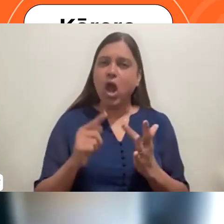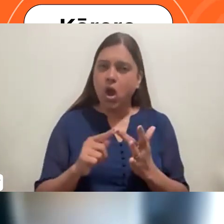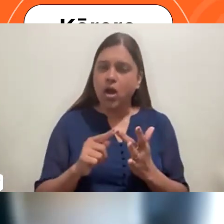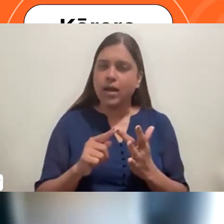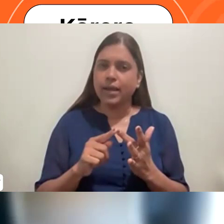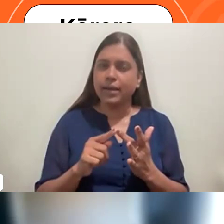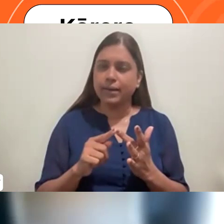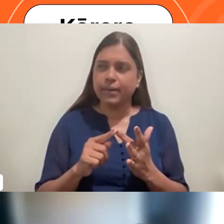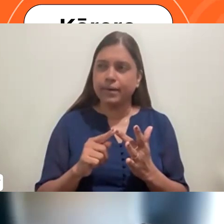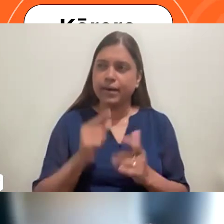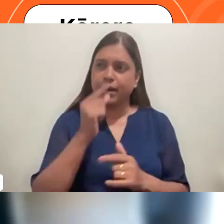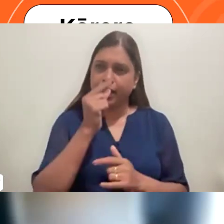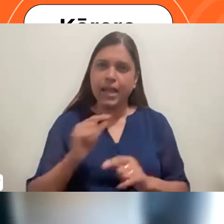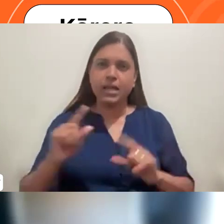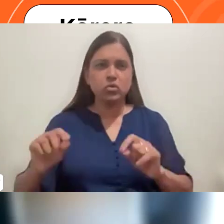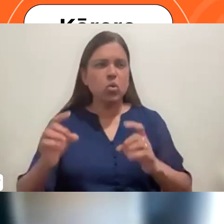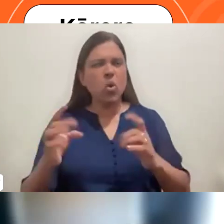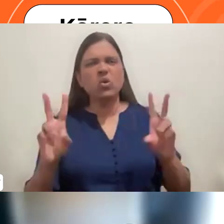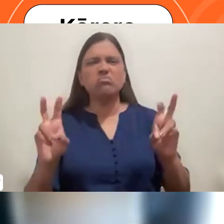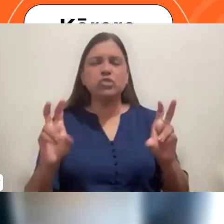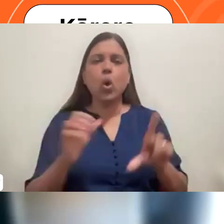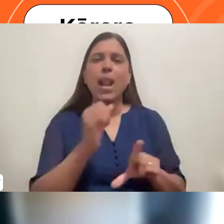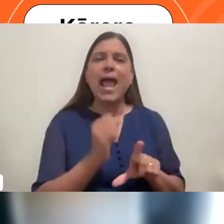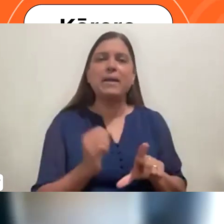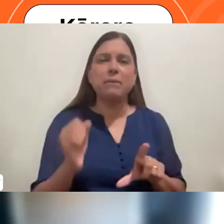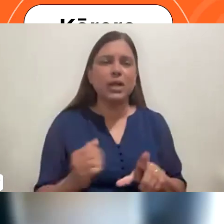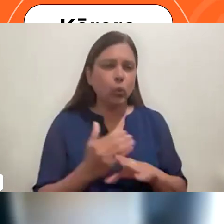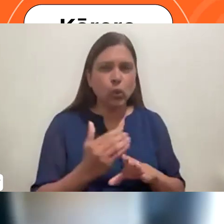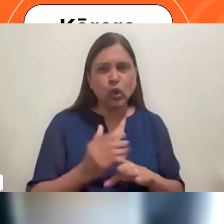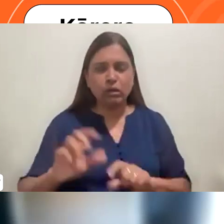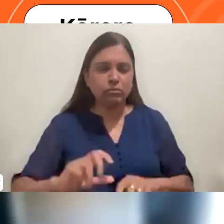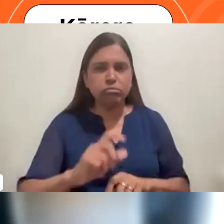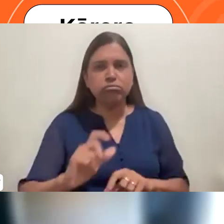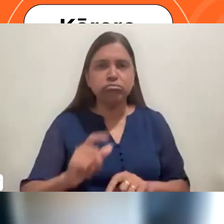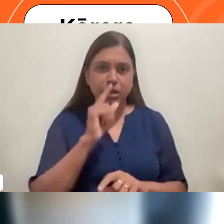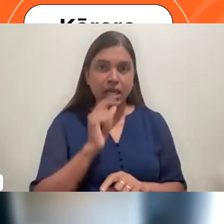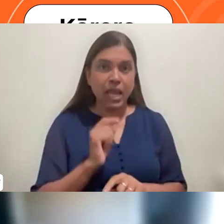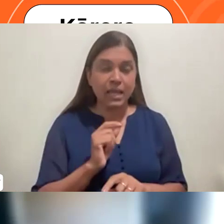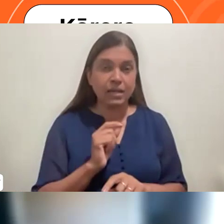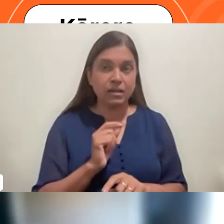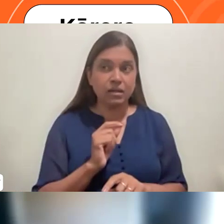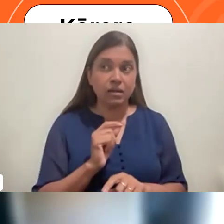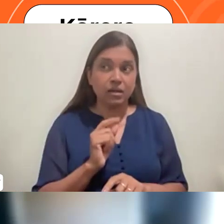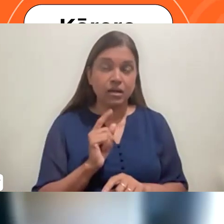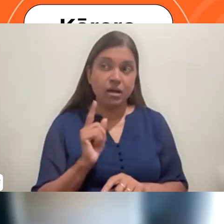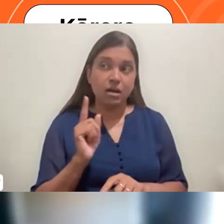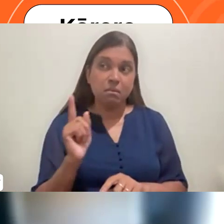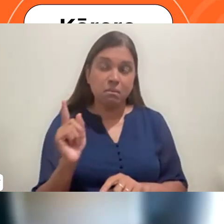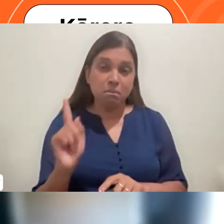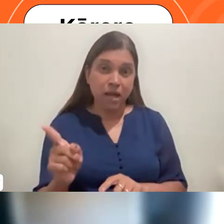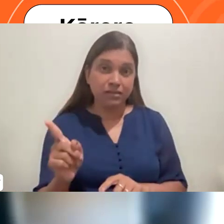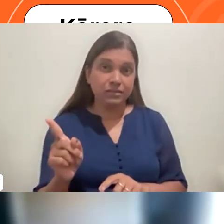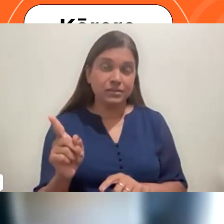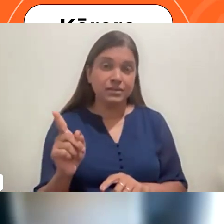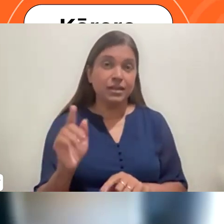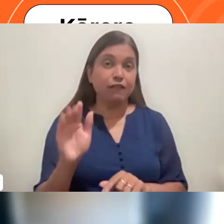it will be able to do a lot of administrative tasks, and while in the future it will probably be able to mimic human interaction as well, there's always going